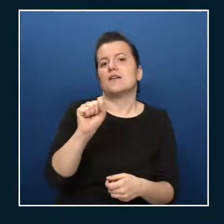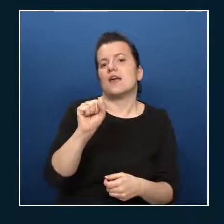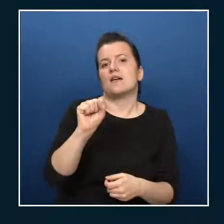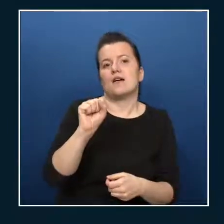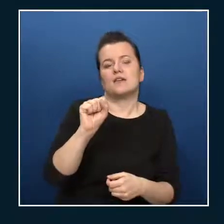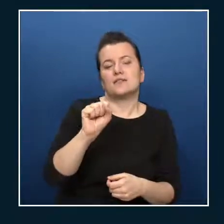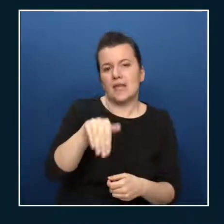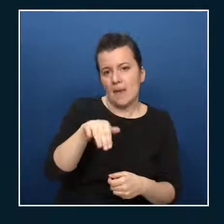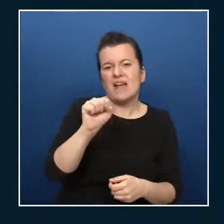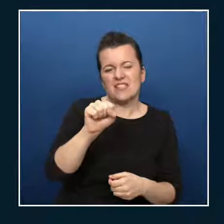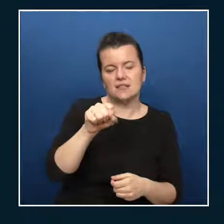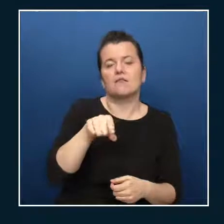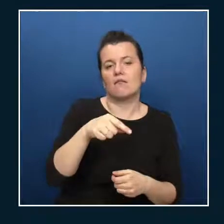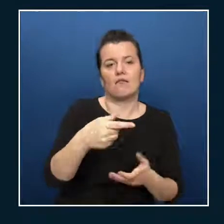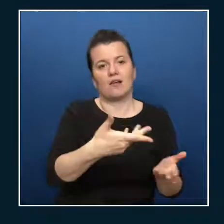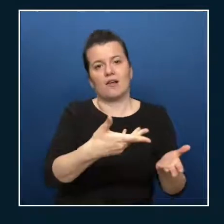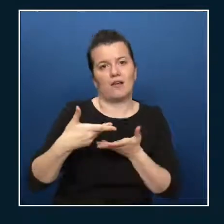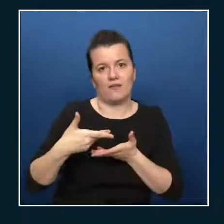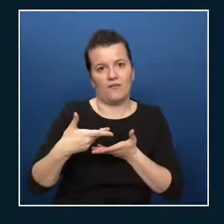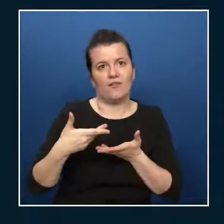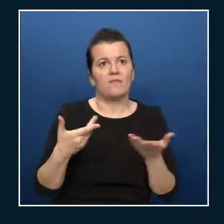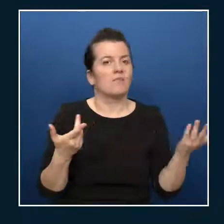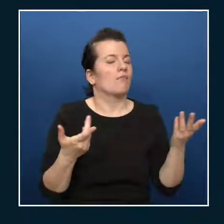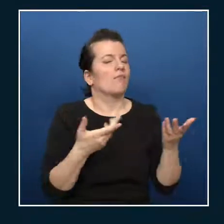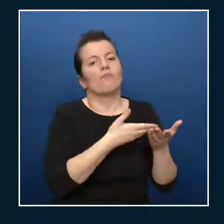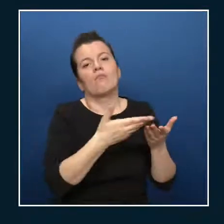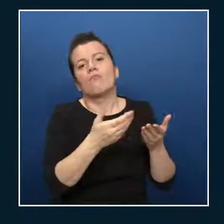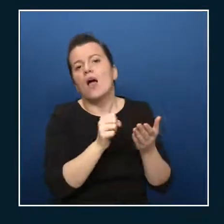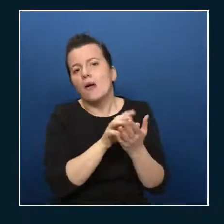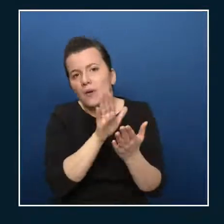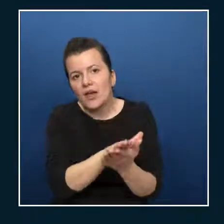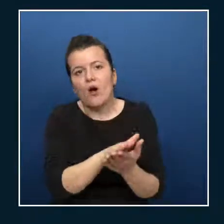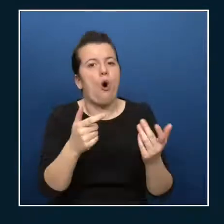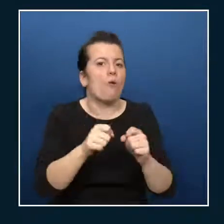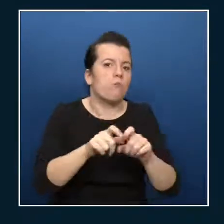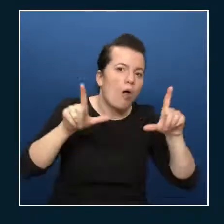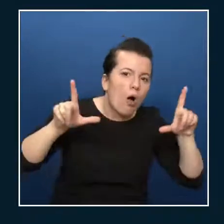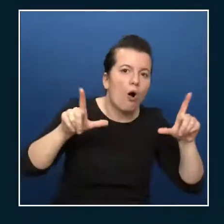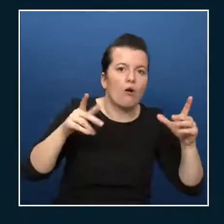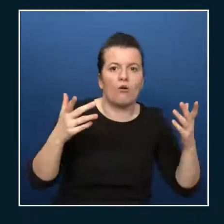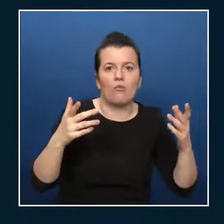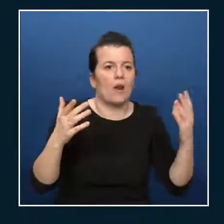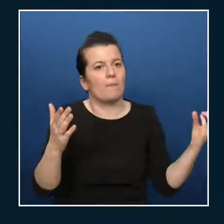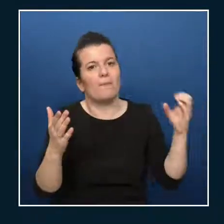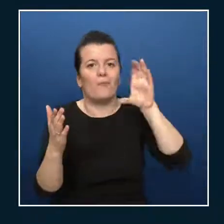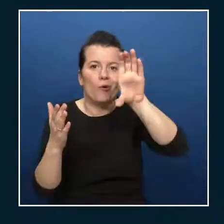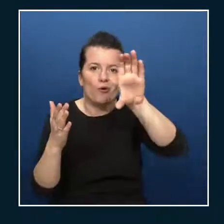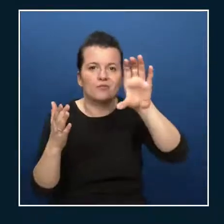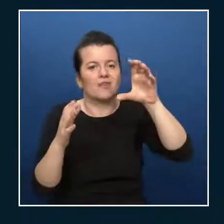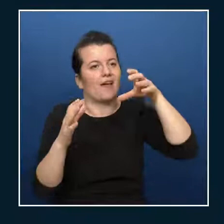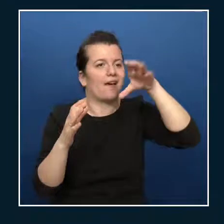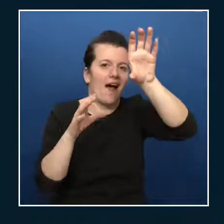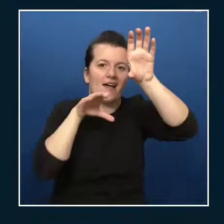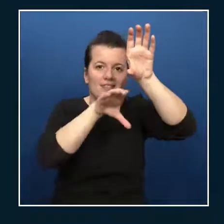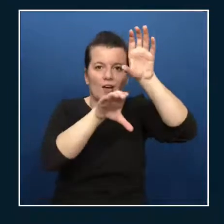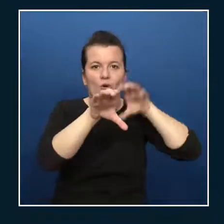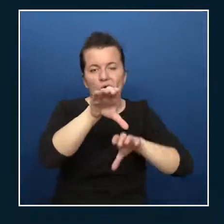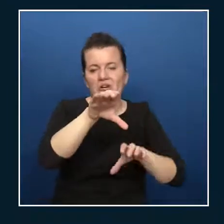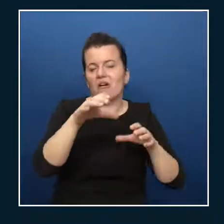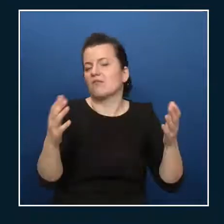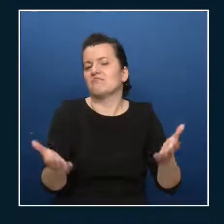your application, know the resources. Maybe if you're building a blog, you will have posts, categories, and things like that. So it